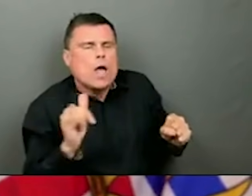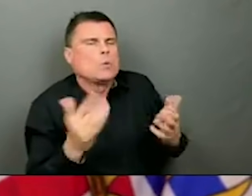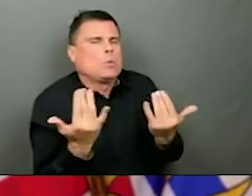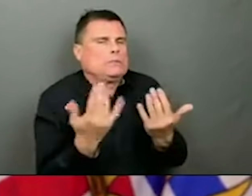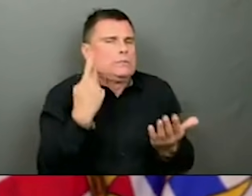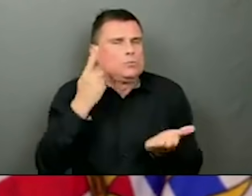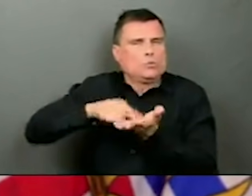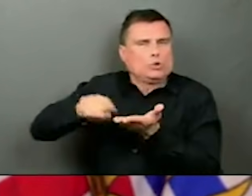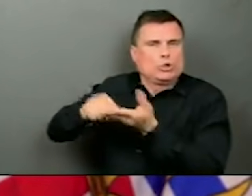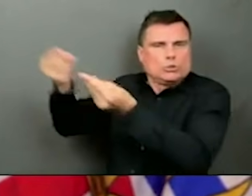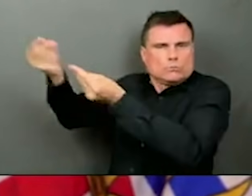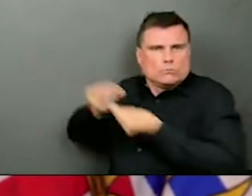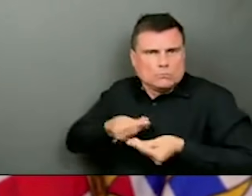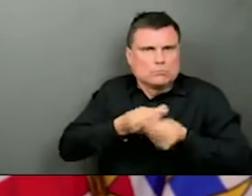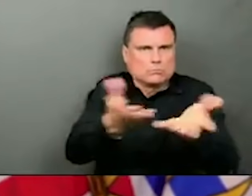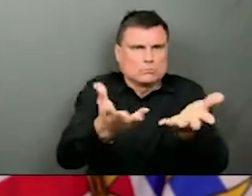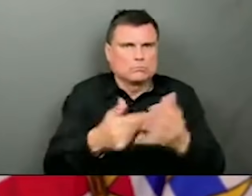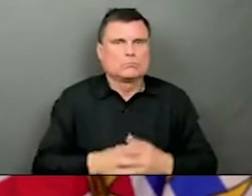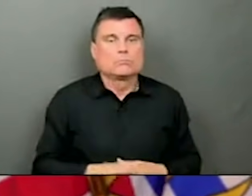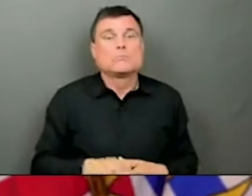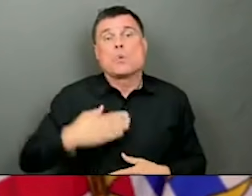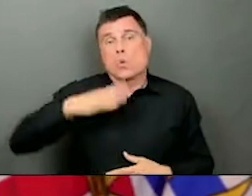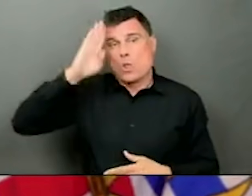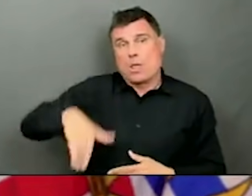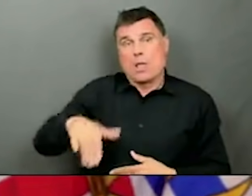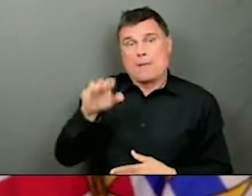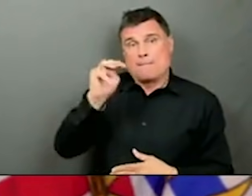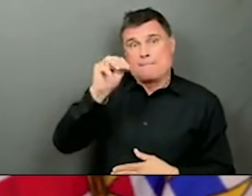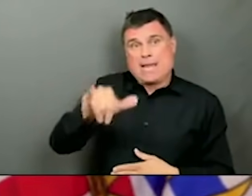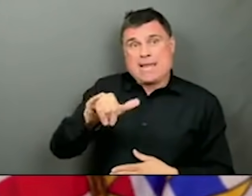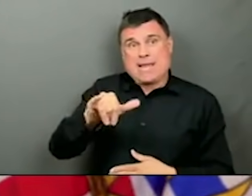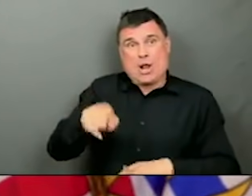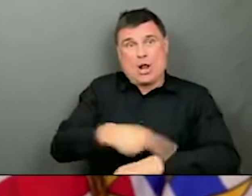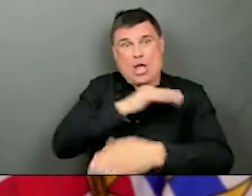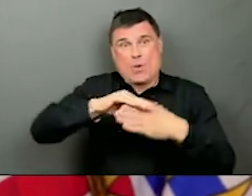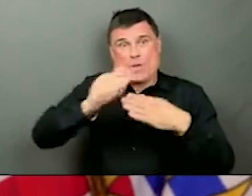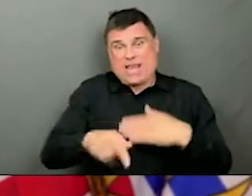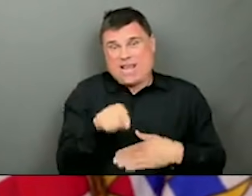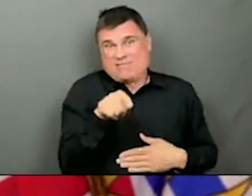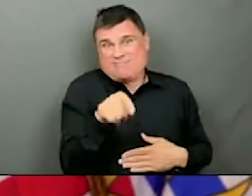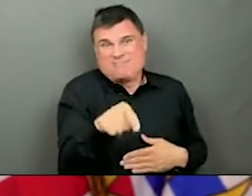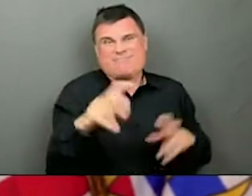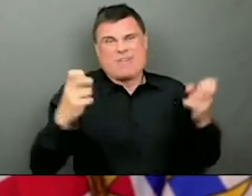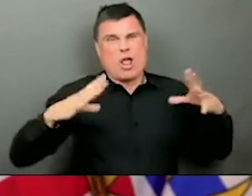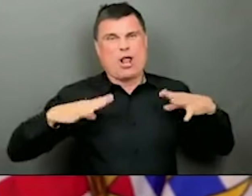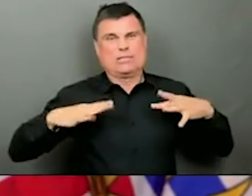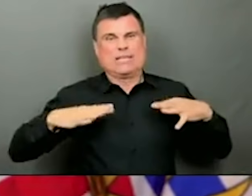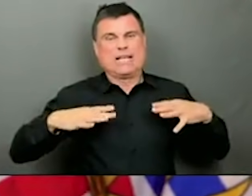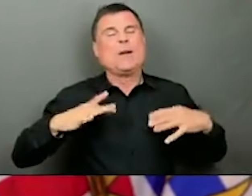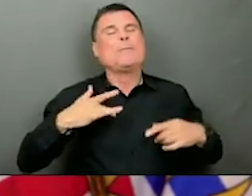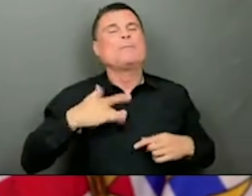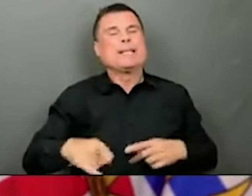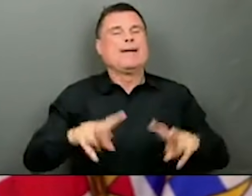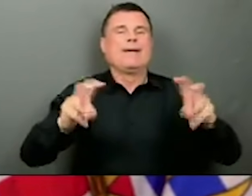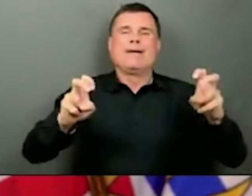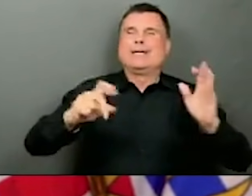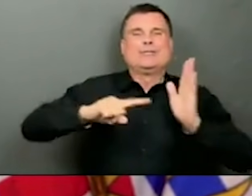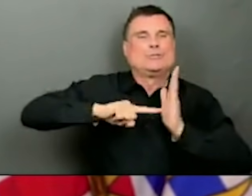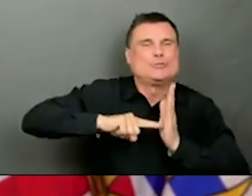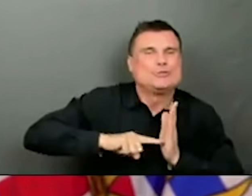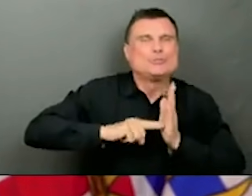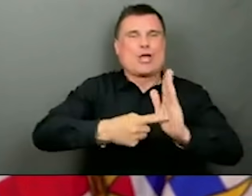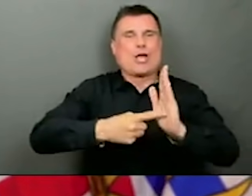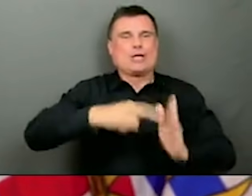yet ready to make any changes to our current provincial health orders this week. This means this